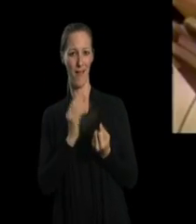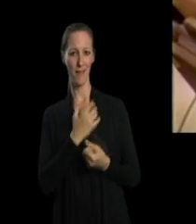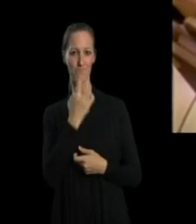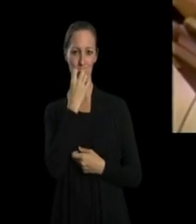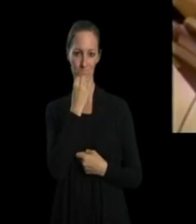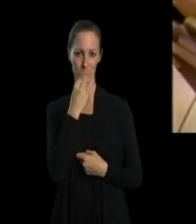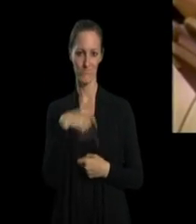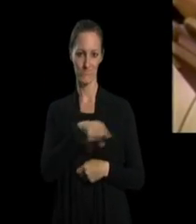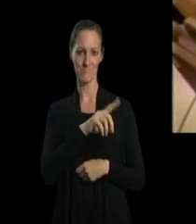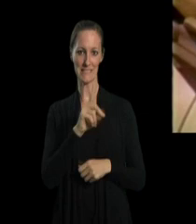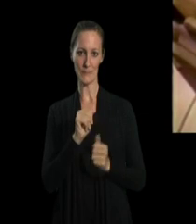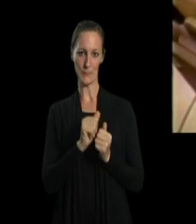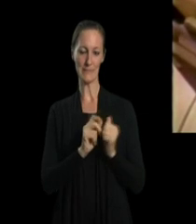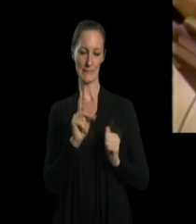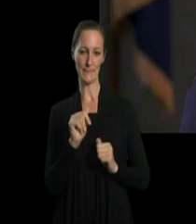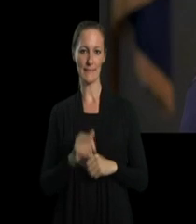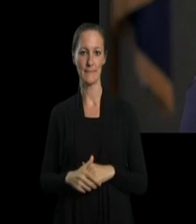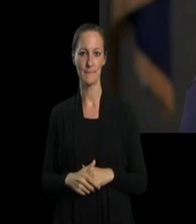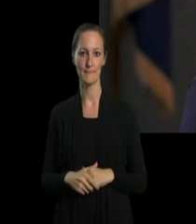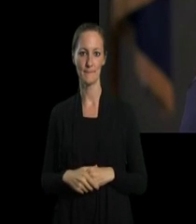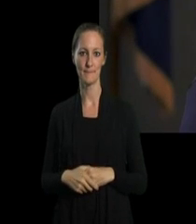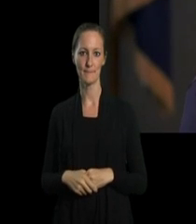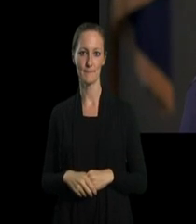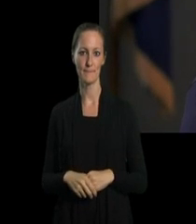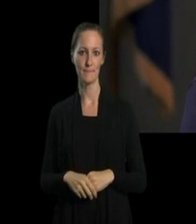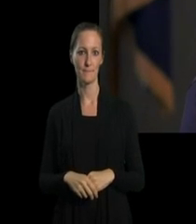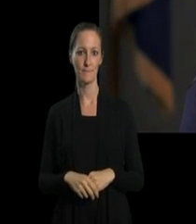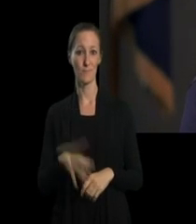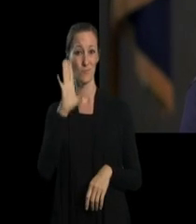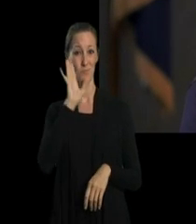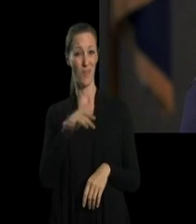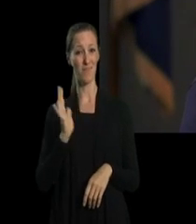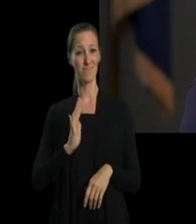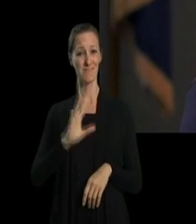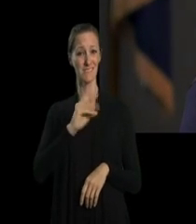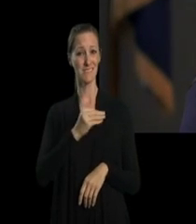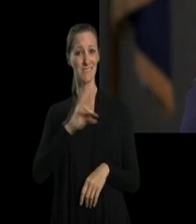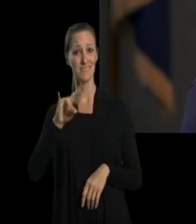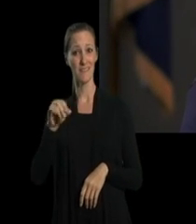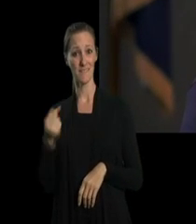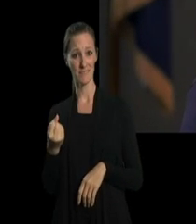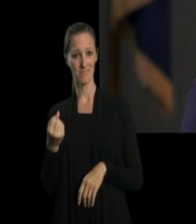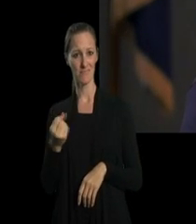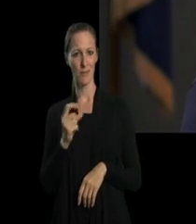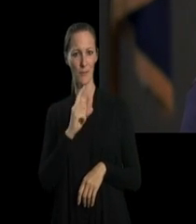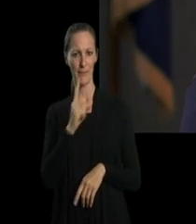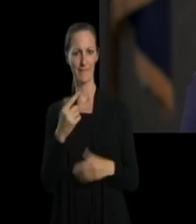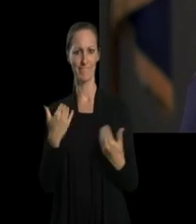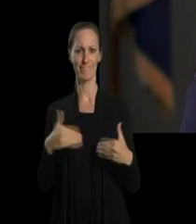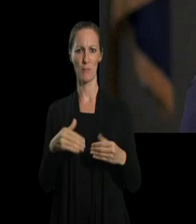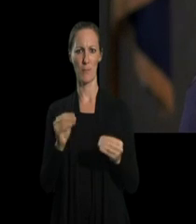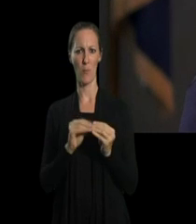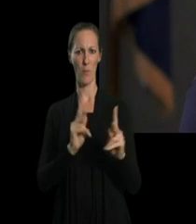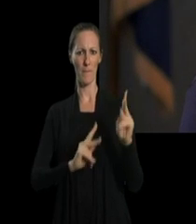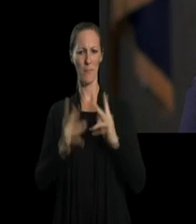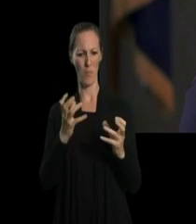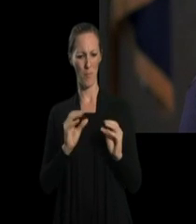and people advocating for a loved one. You know, in the 60s and 70s, you know, there was definitely, I think,